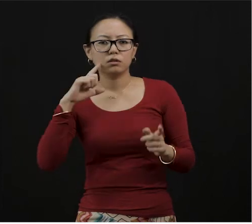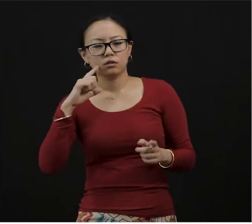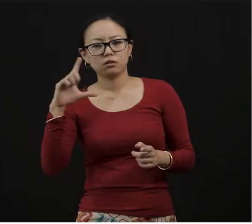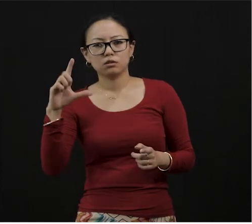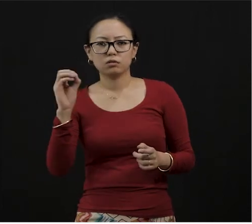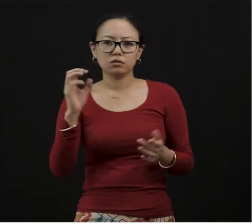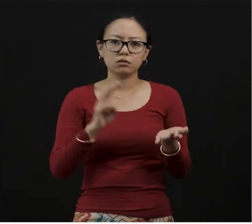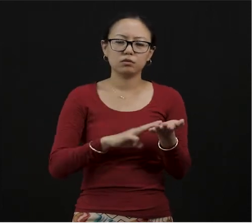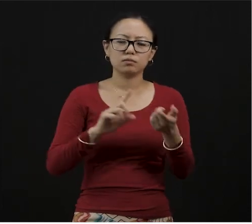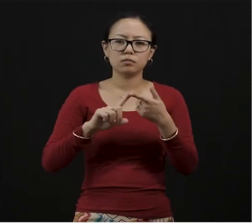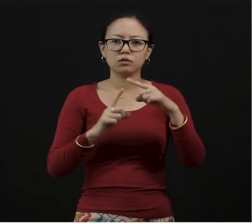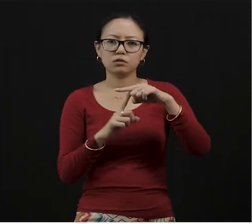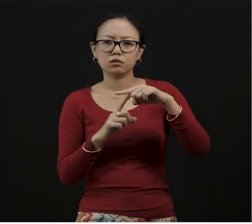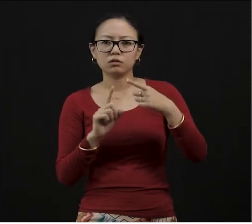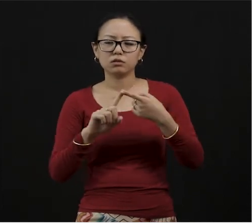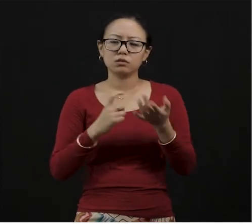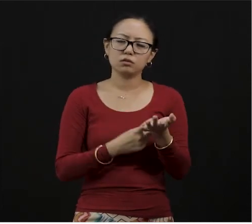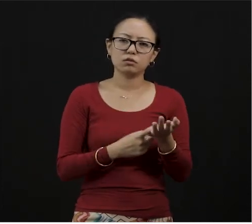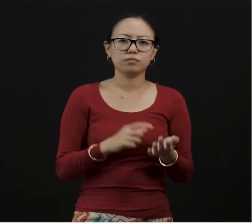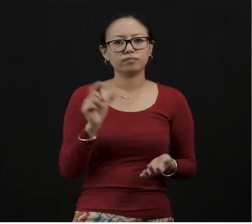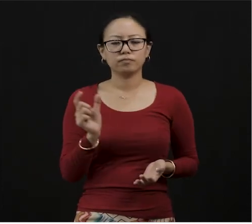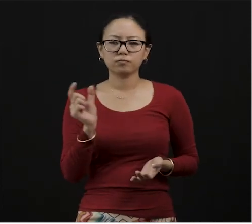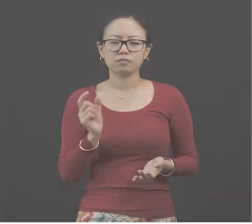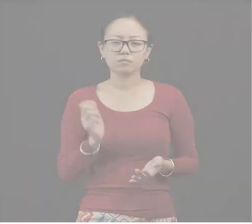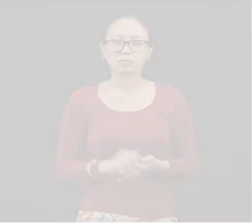in those things we use this kilometer.